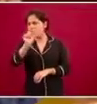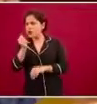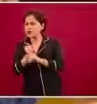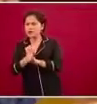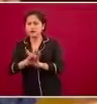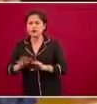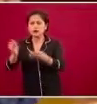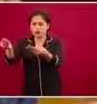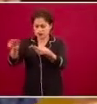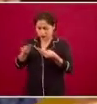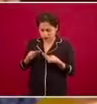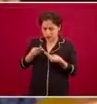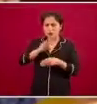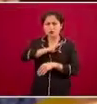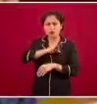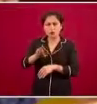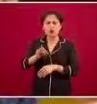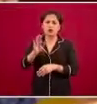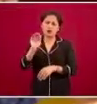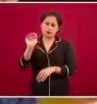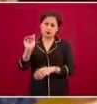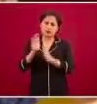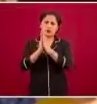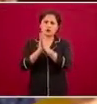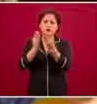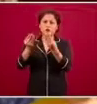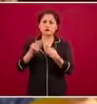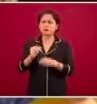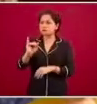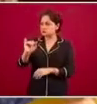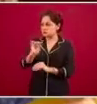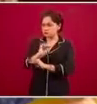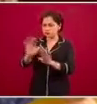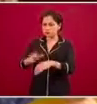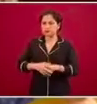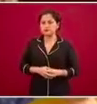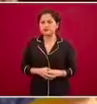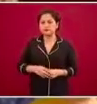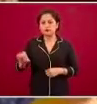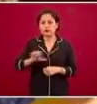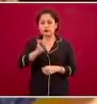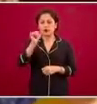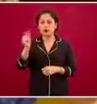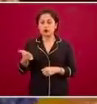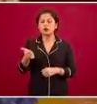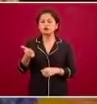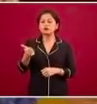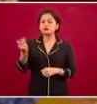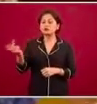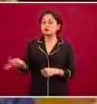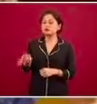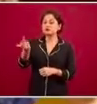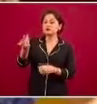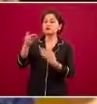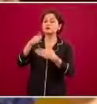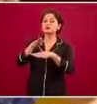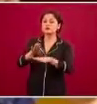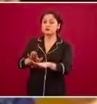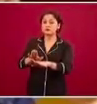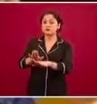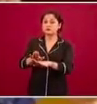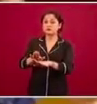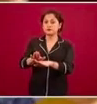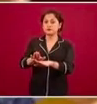we would like to make this information public because we need this information. Yes, no problem. Another point